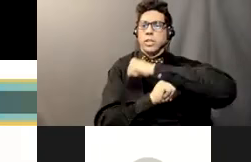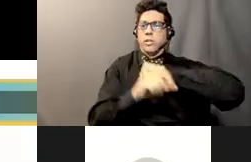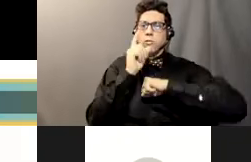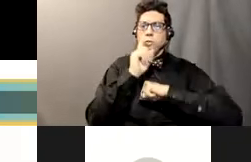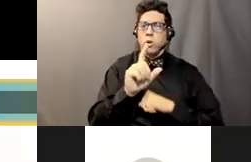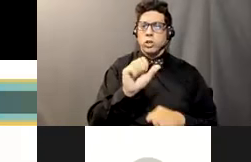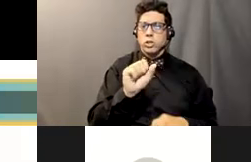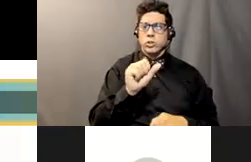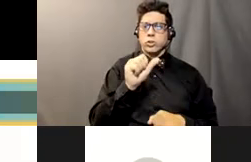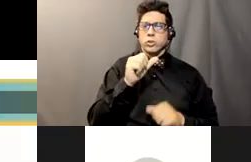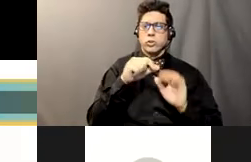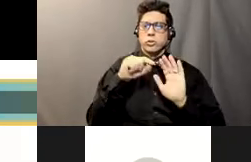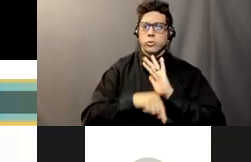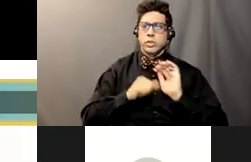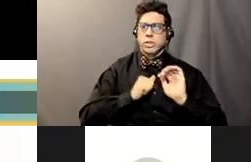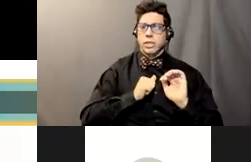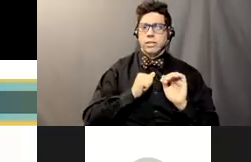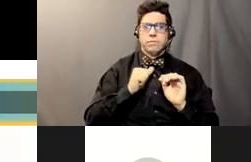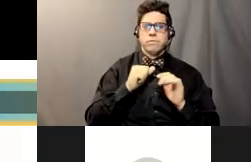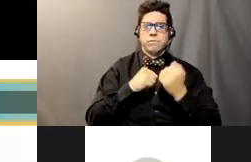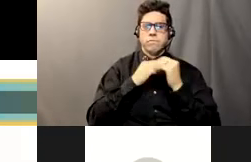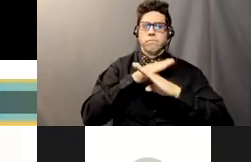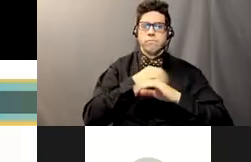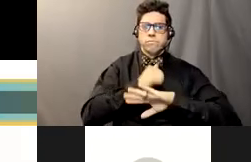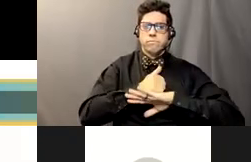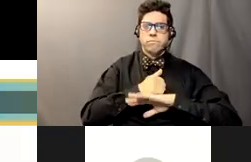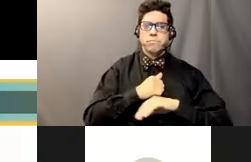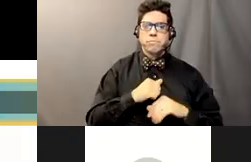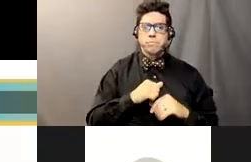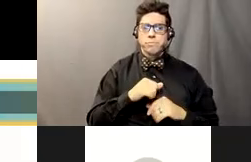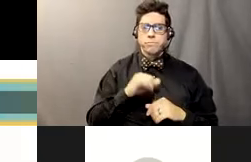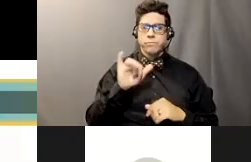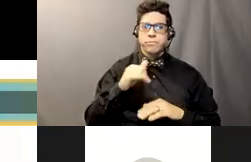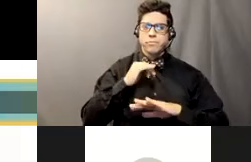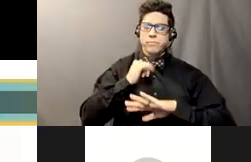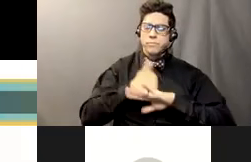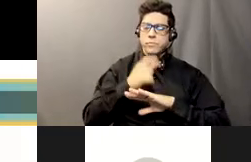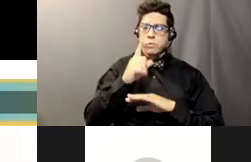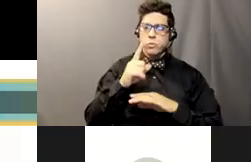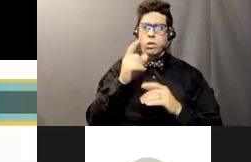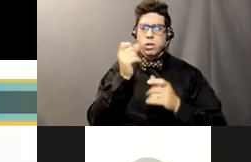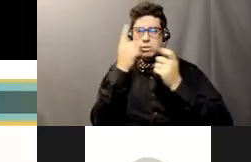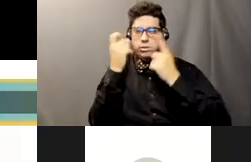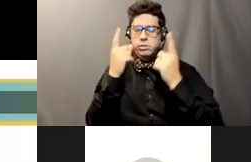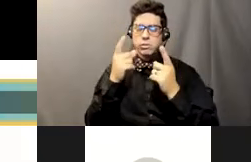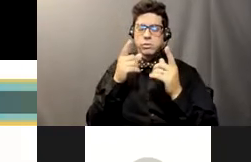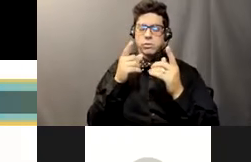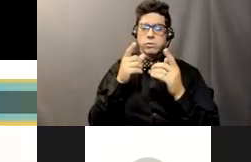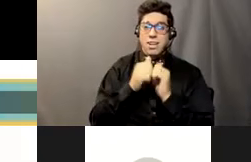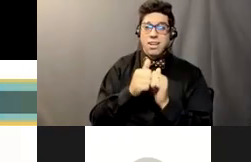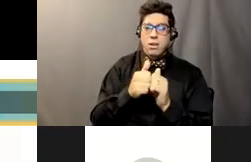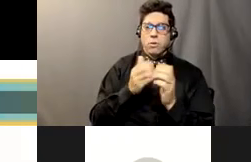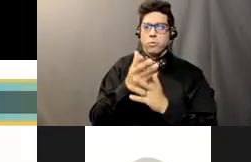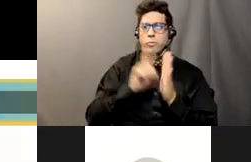is the leading national not-for-profit organization exclusively dedicated to understanding and preventing suicide through research, education, and